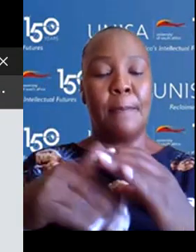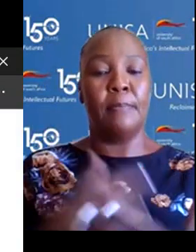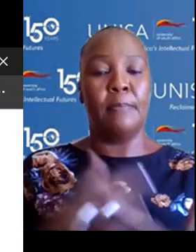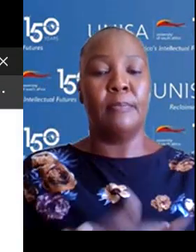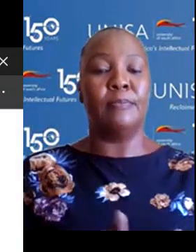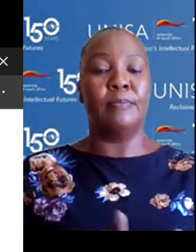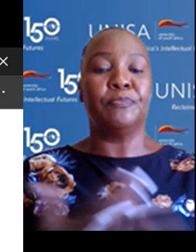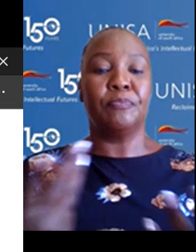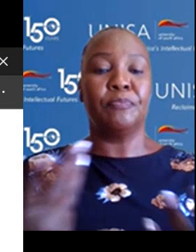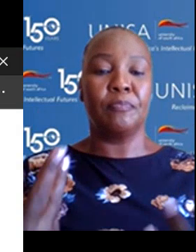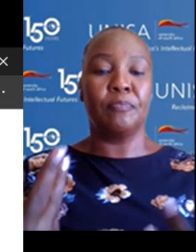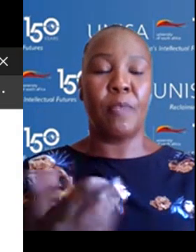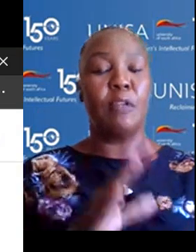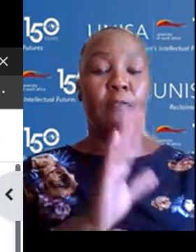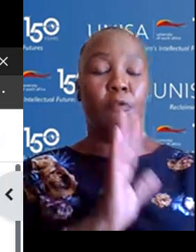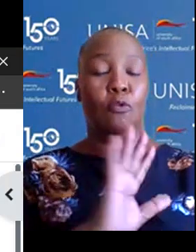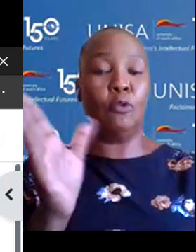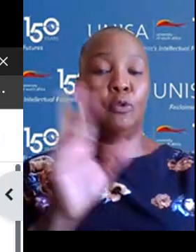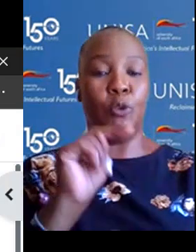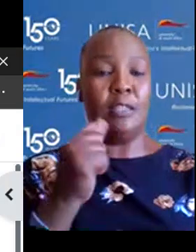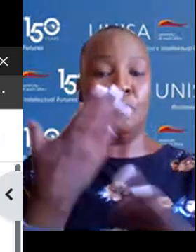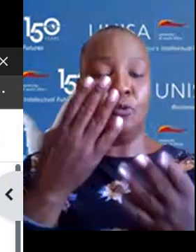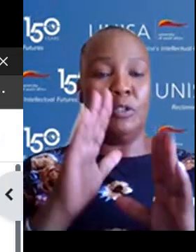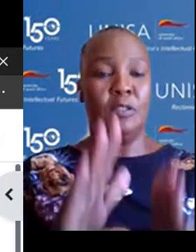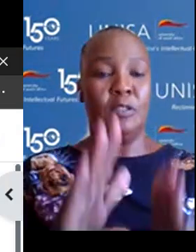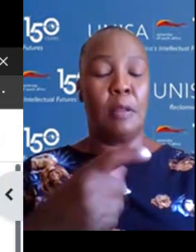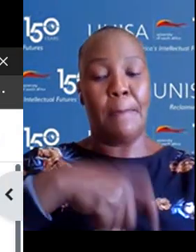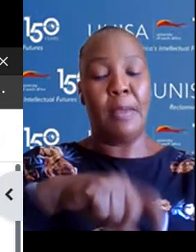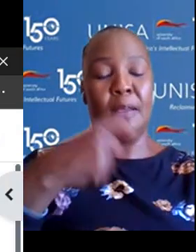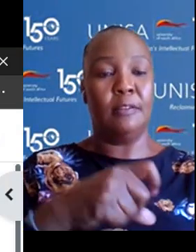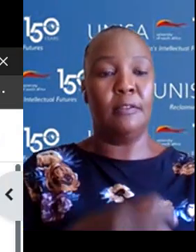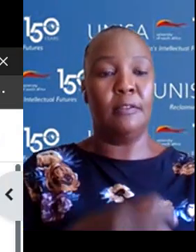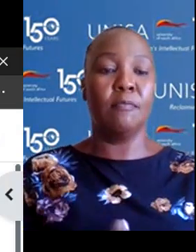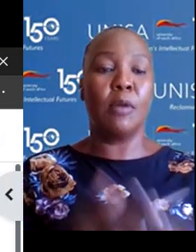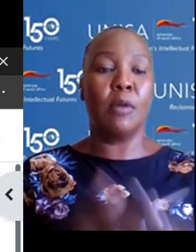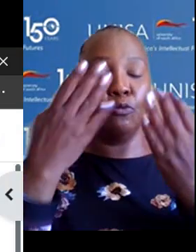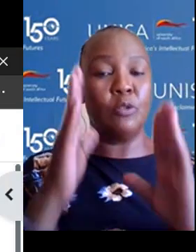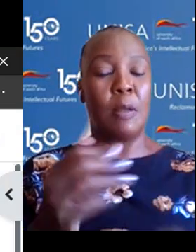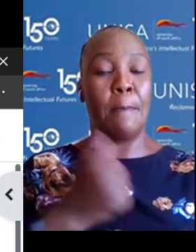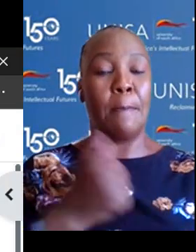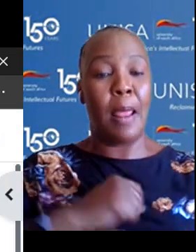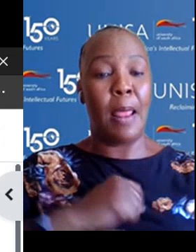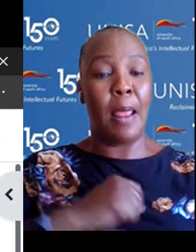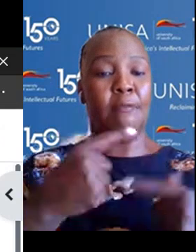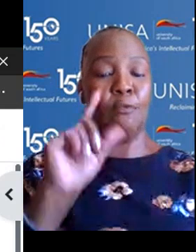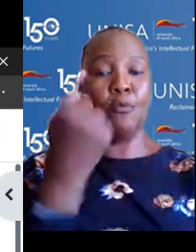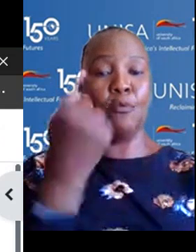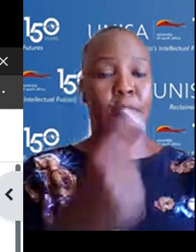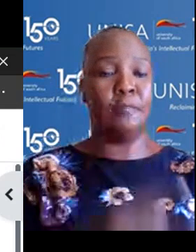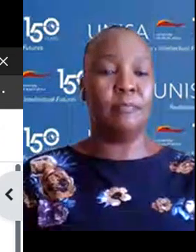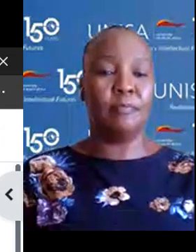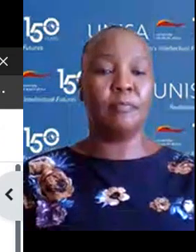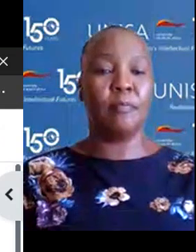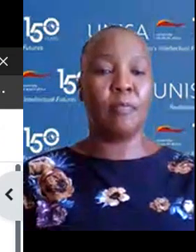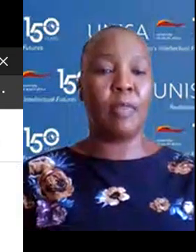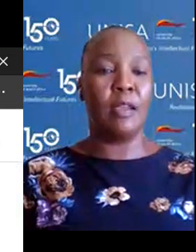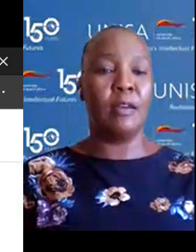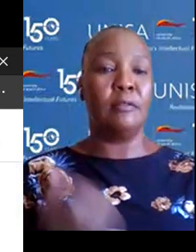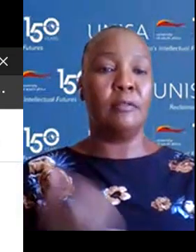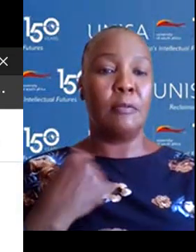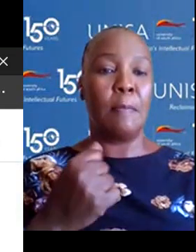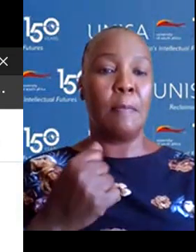That's if you're not a Unisa student. That's what I'm meaning by personal email, okay? For students, MyLife only, end of story. Then I go to my courses.